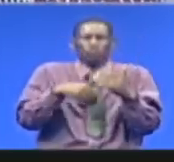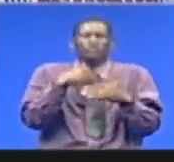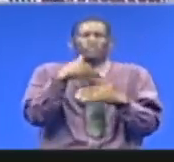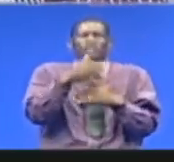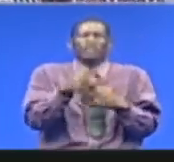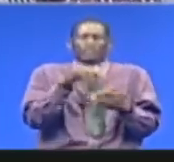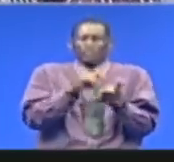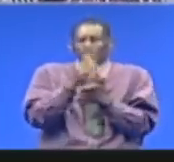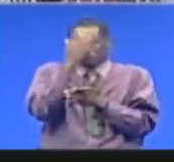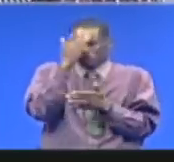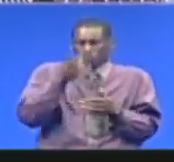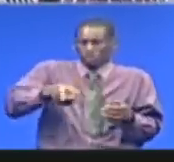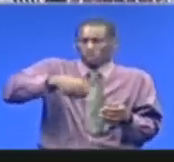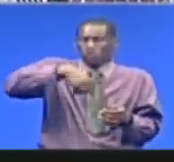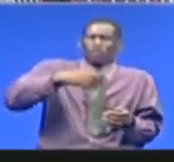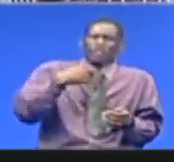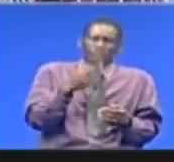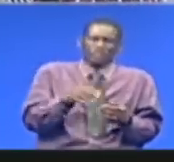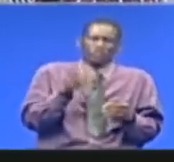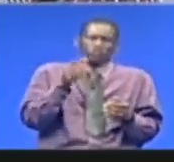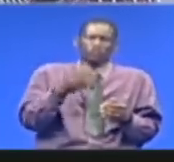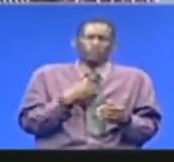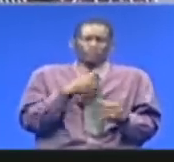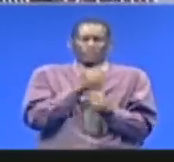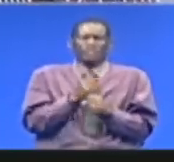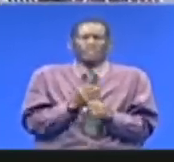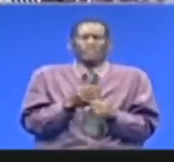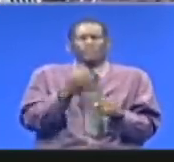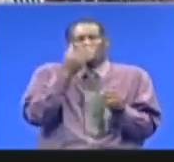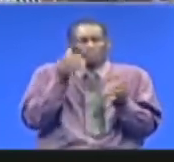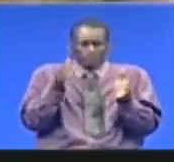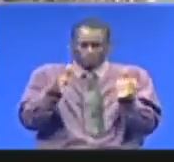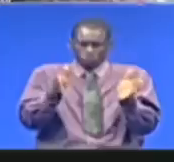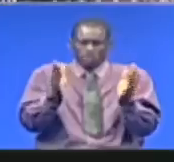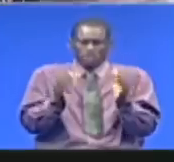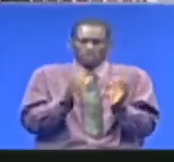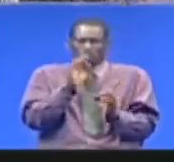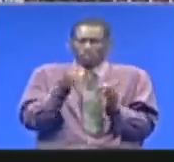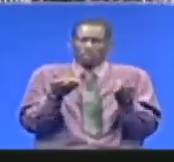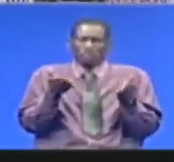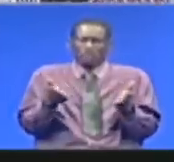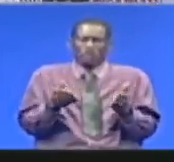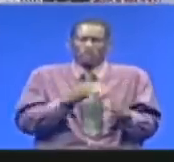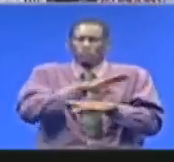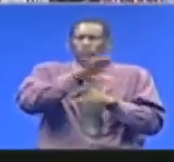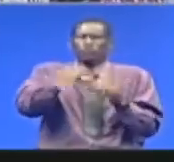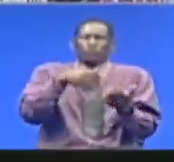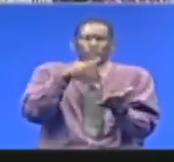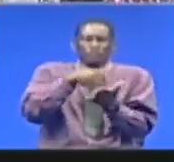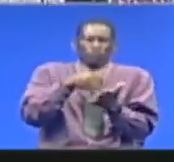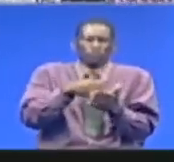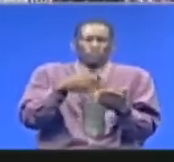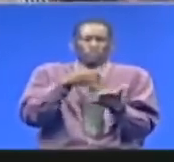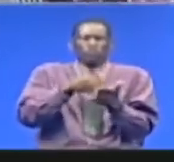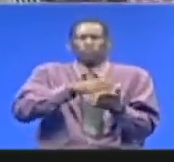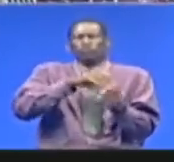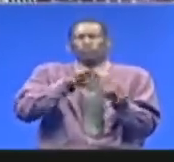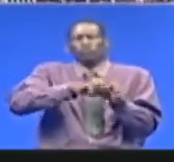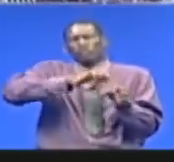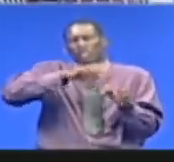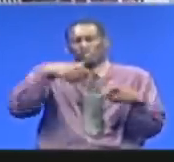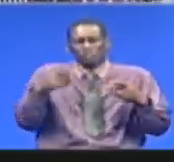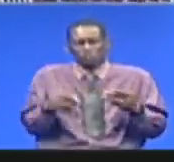we are saying it should have been done possibly in a better way if now it was all inclusive, including even the others, so that we make